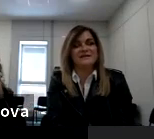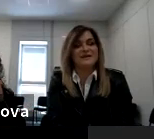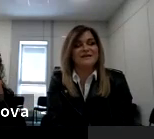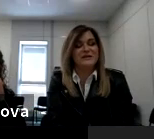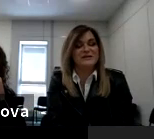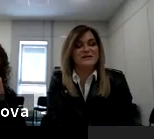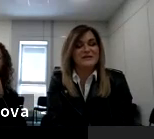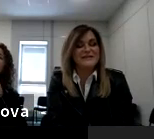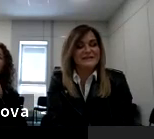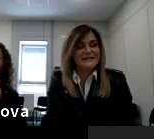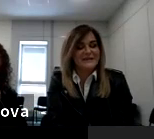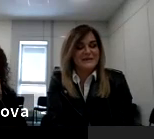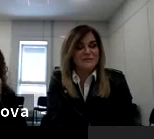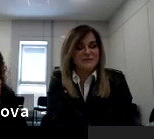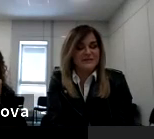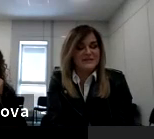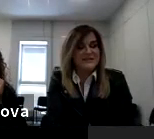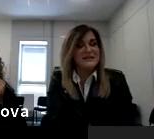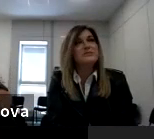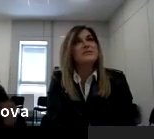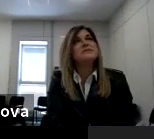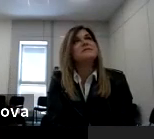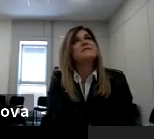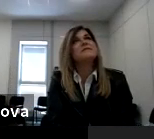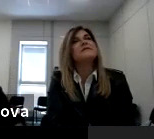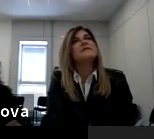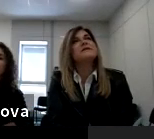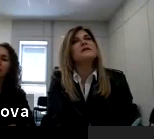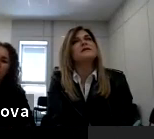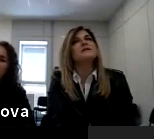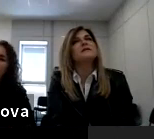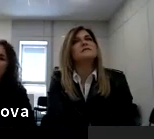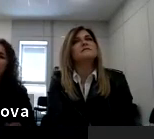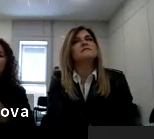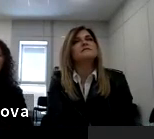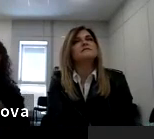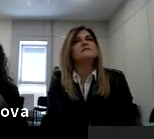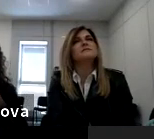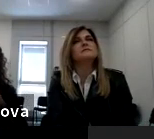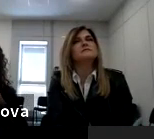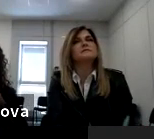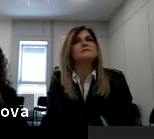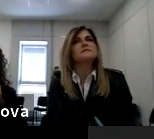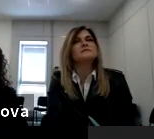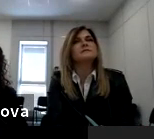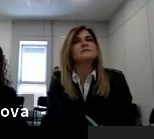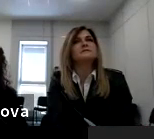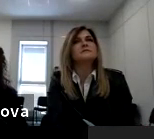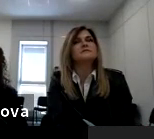request about request. For landscape lighting, you can use narrow optics,